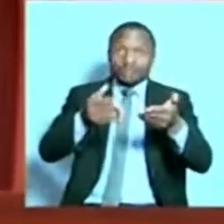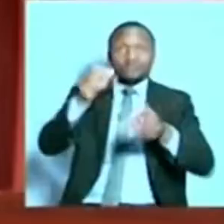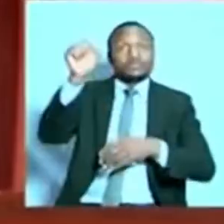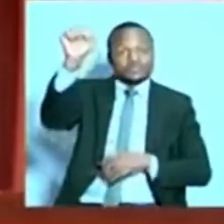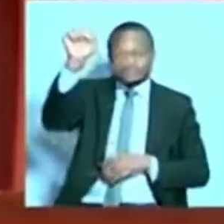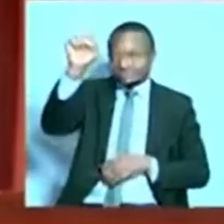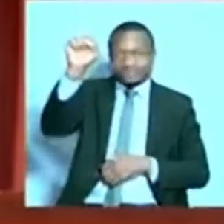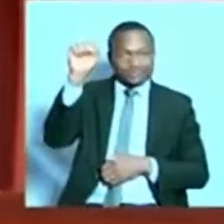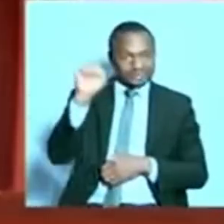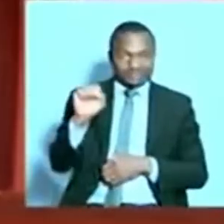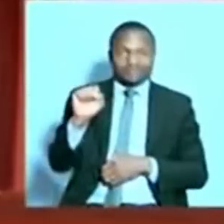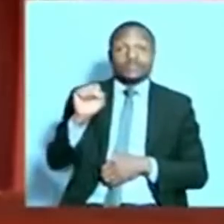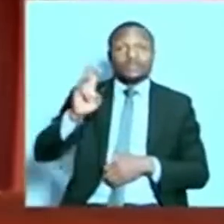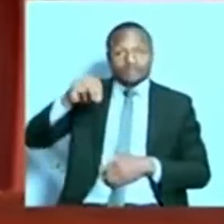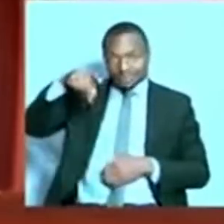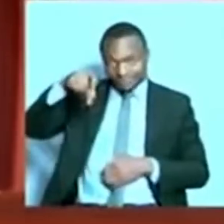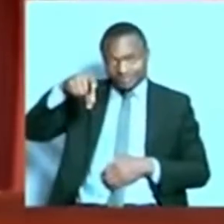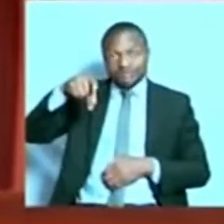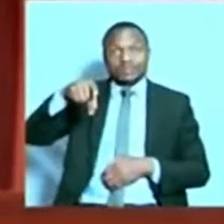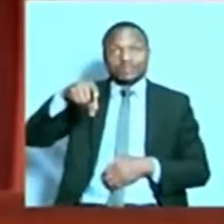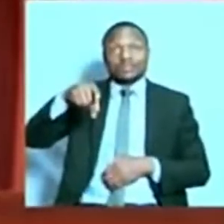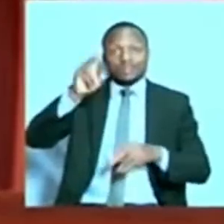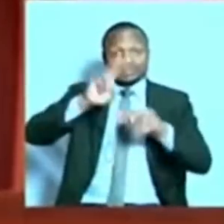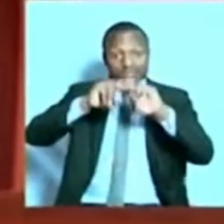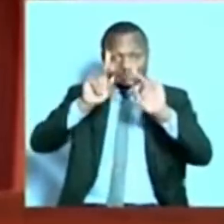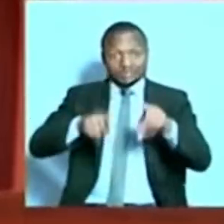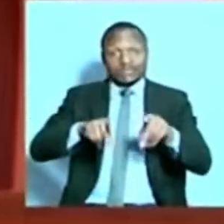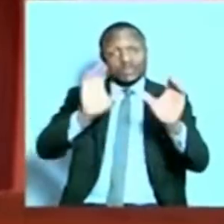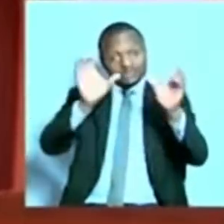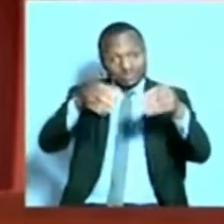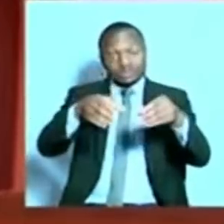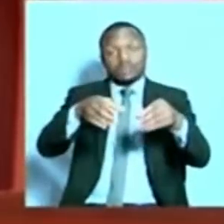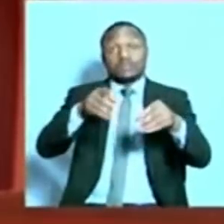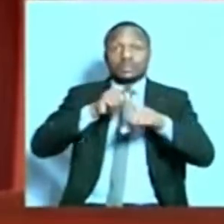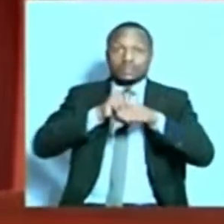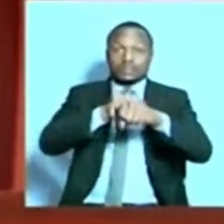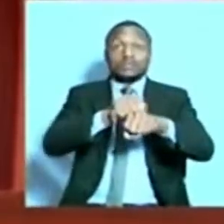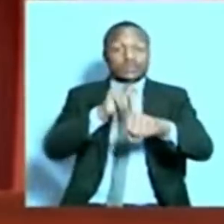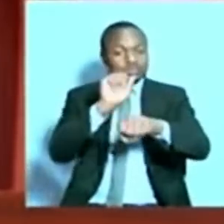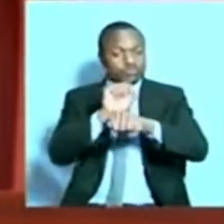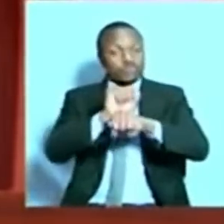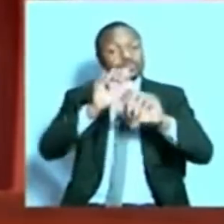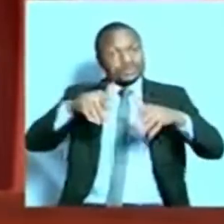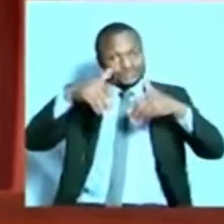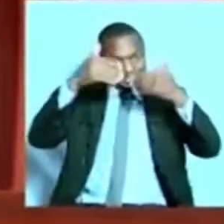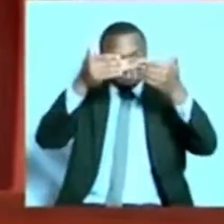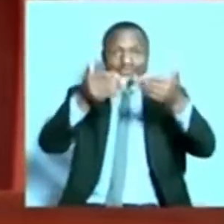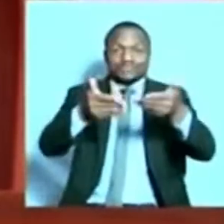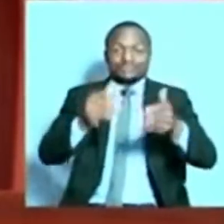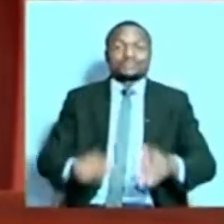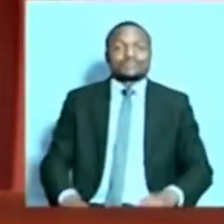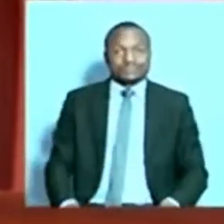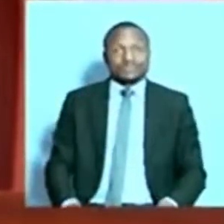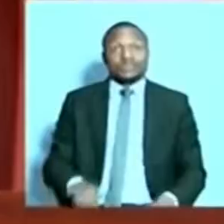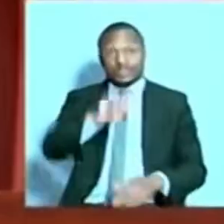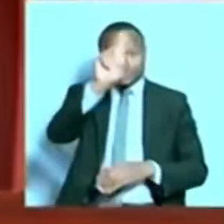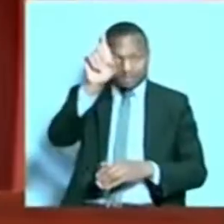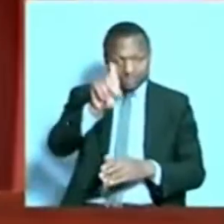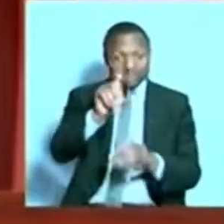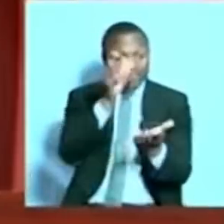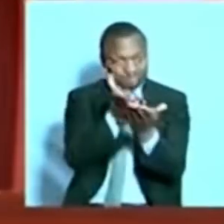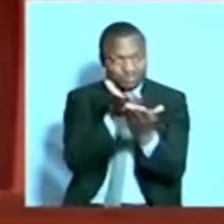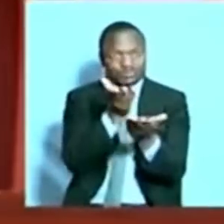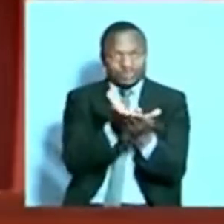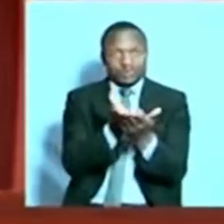of Parliament, Mr. Movika, who is also chairperson of the Committee on Transport, Works and Supply, and the question was proposed that this